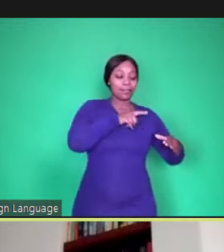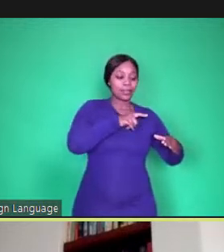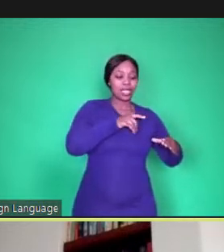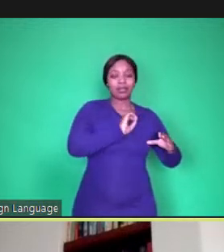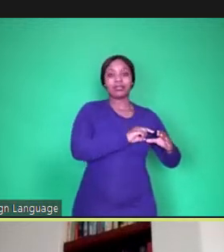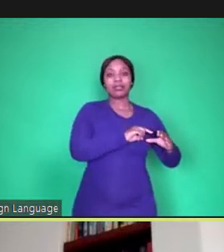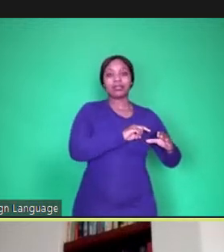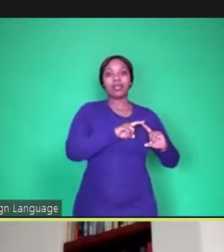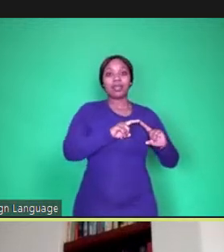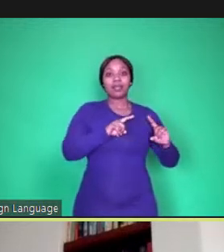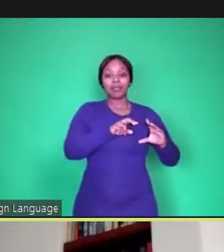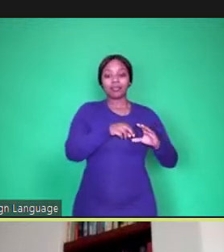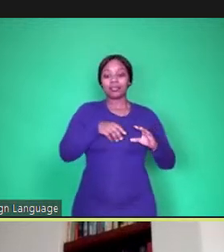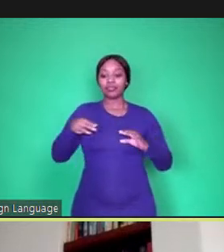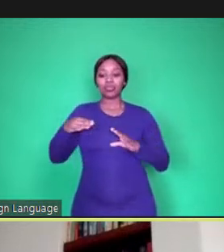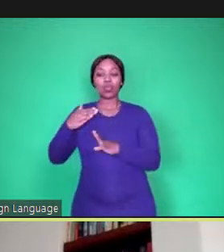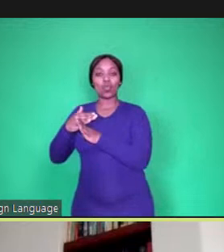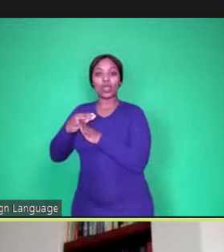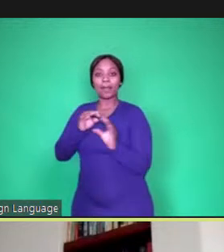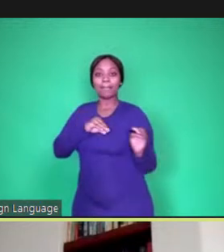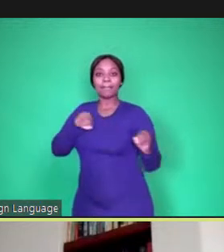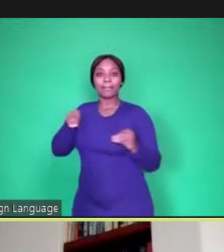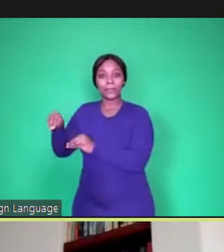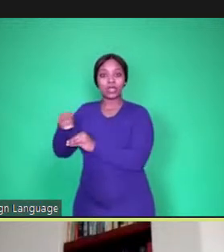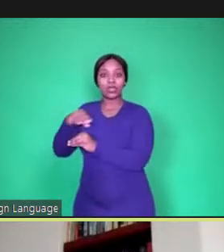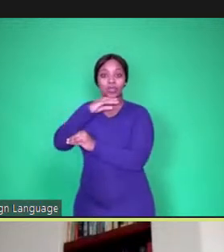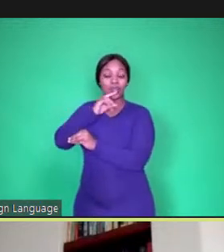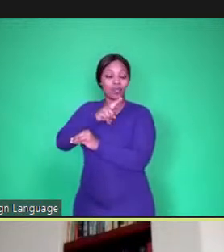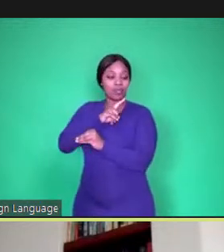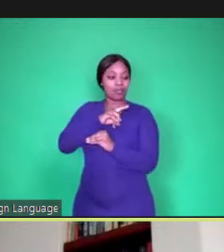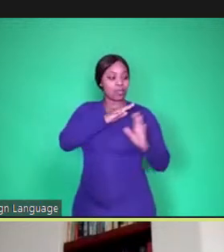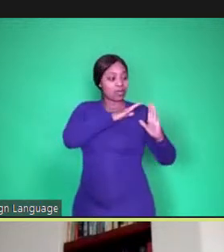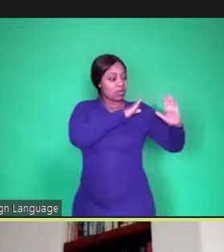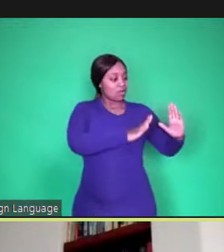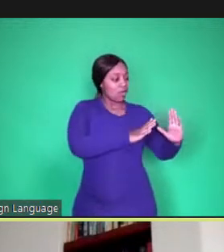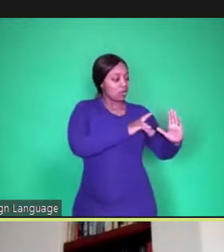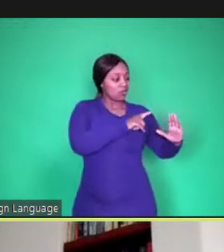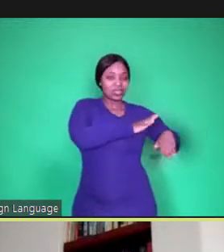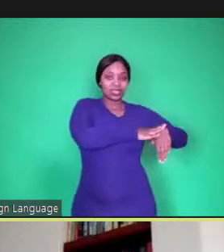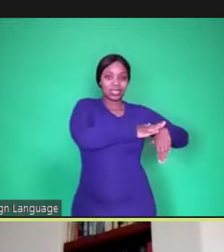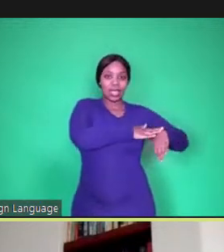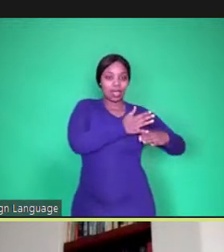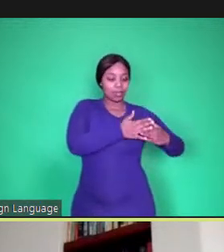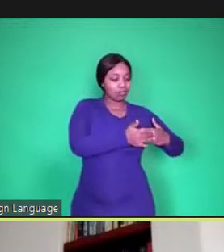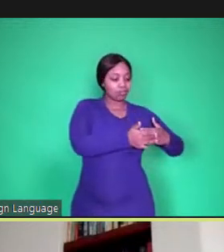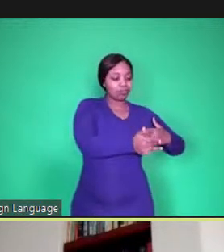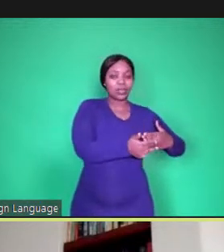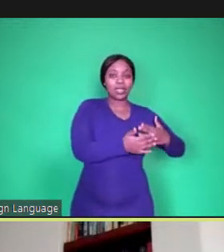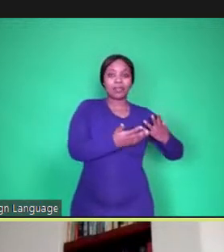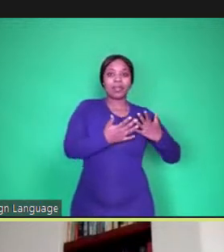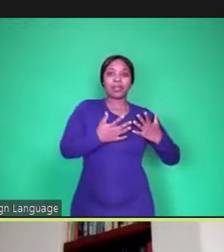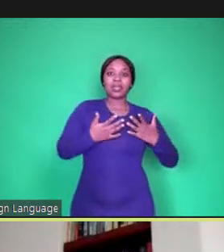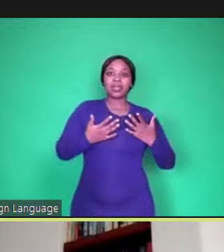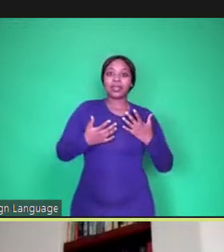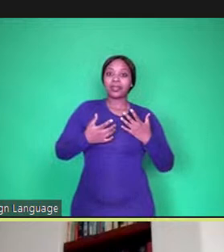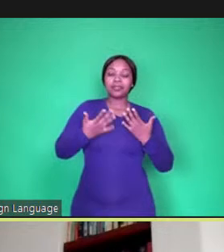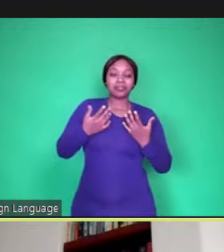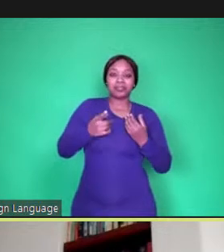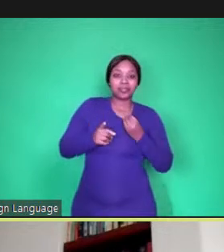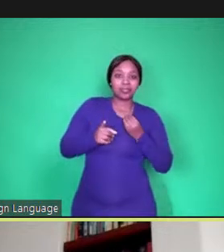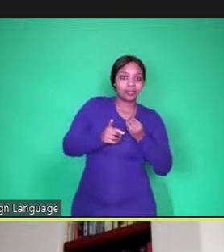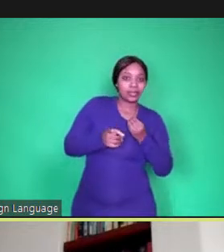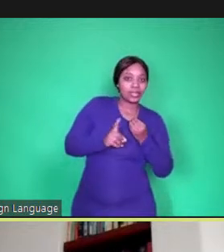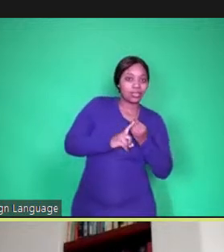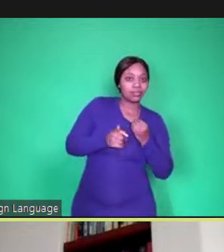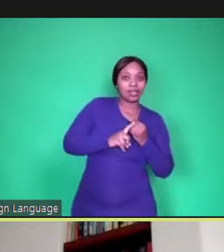non-resident household members who are away from the household for some period of time, typically for at least a month during the year, because they